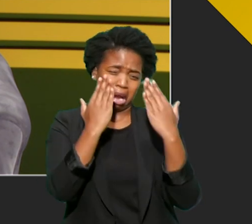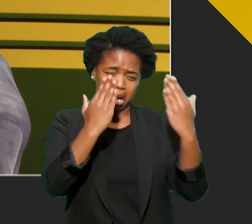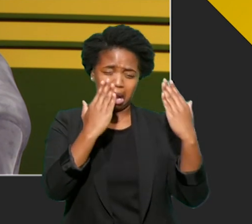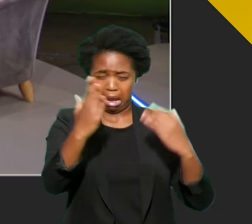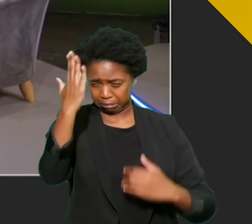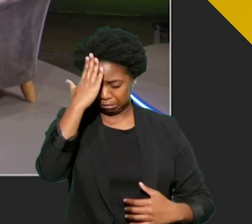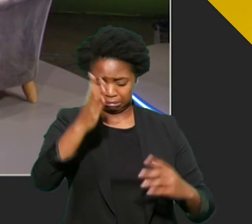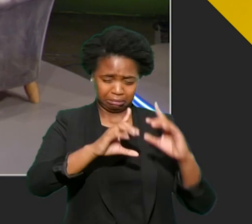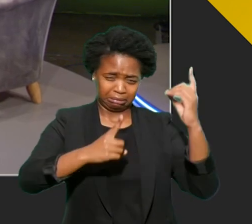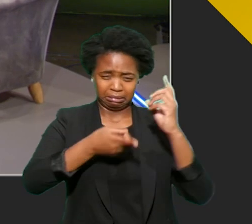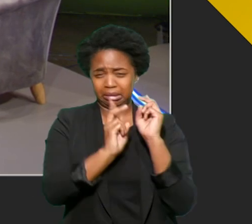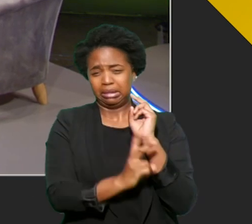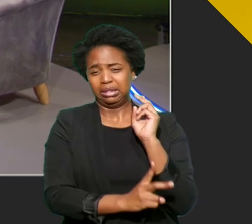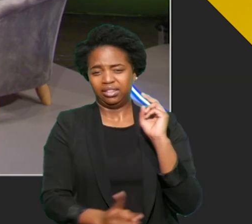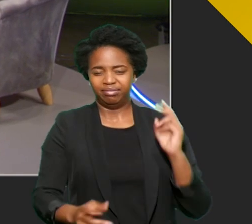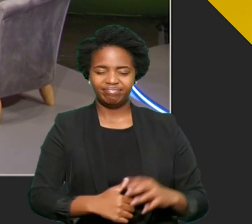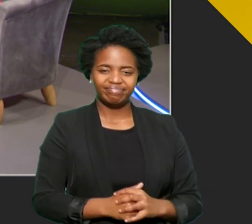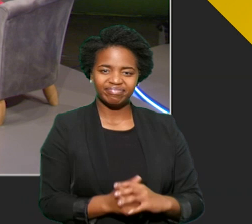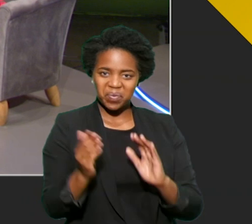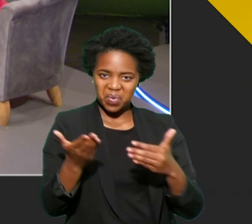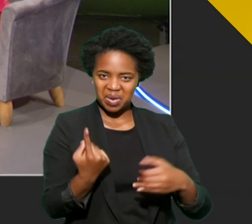5G. Professor, welcome to Daily Thetha.